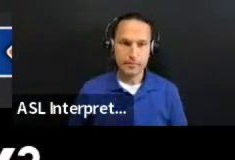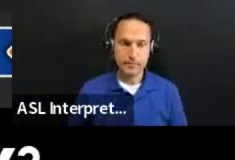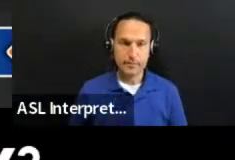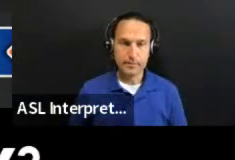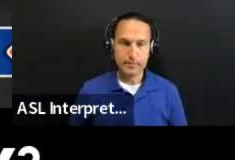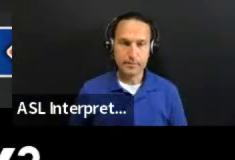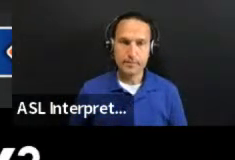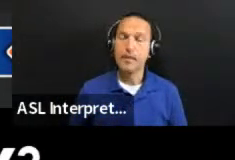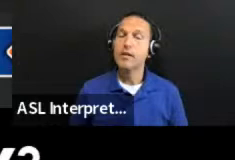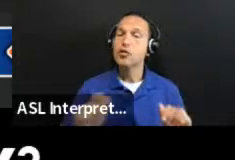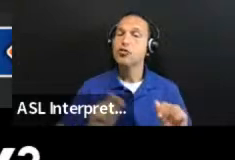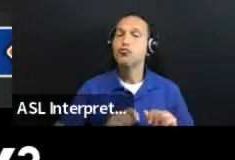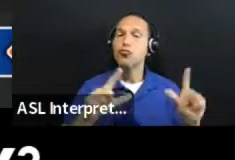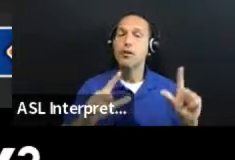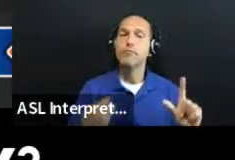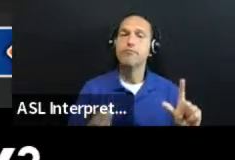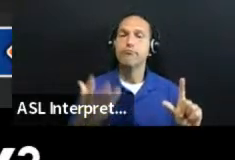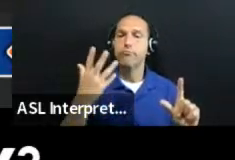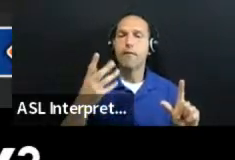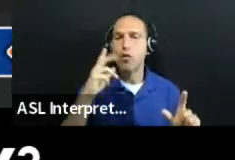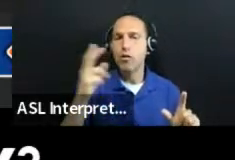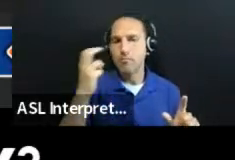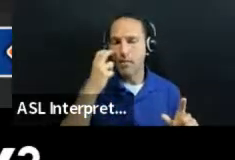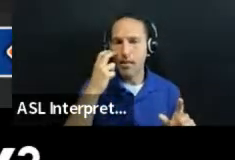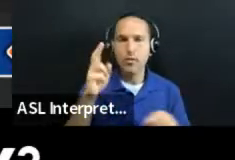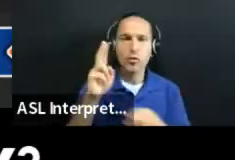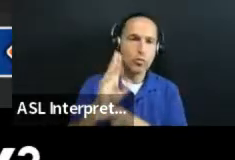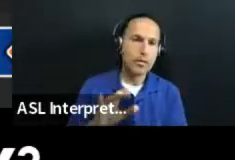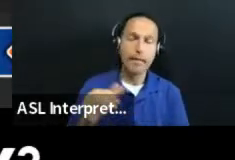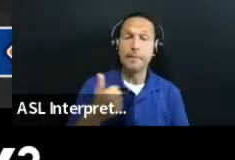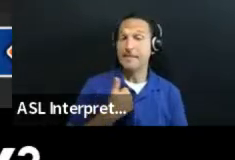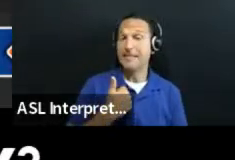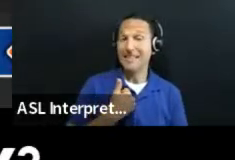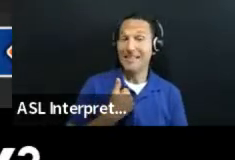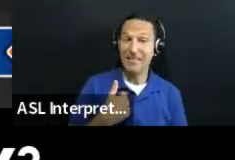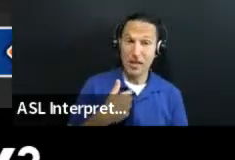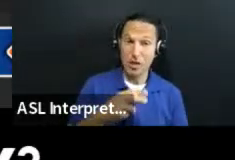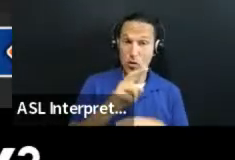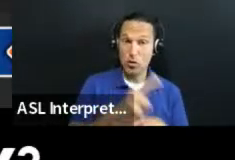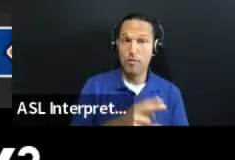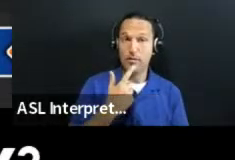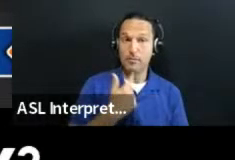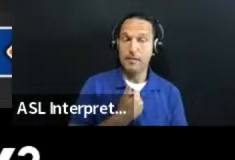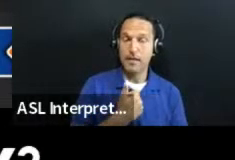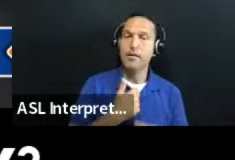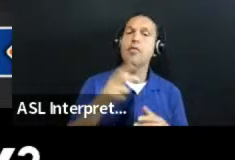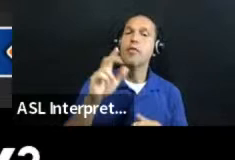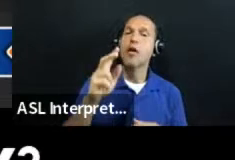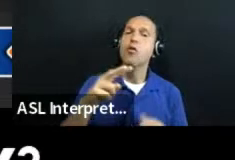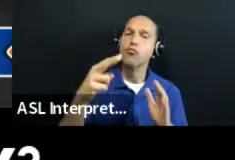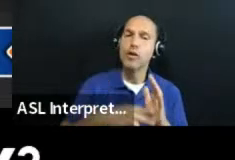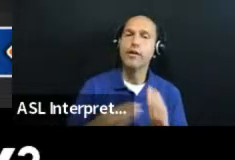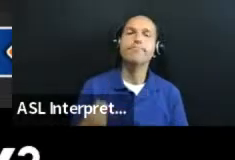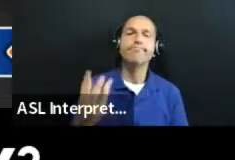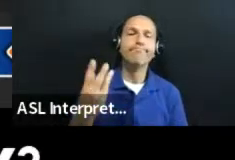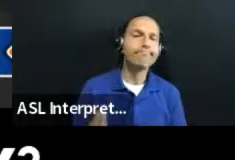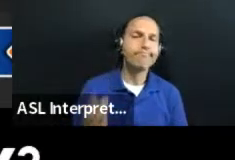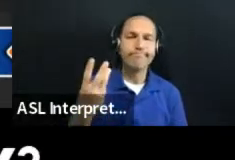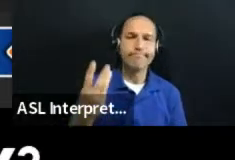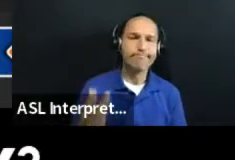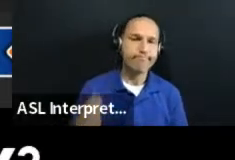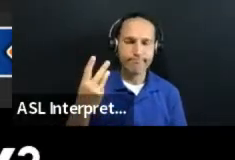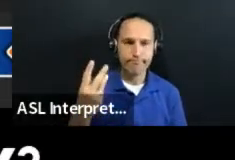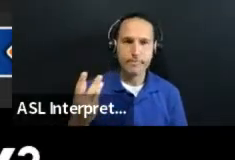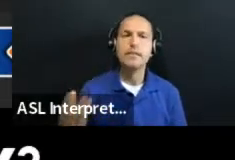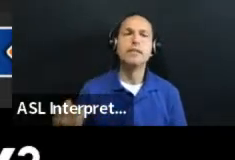So screen readers for blind users such as myself. So I'm using a screen reader today. It is reading aloud the contents of the screen. And